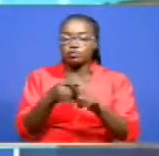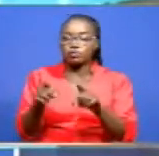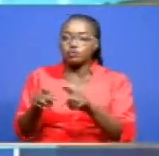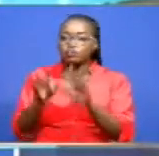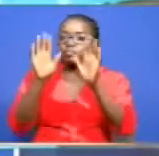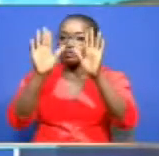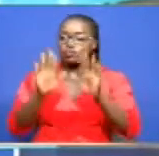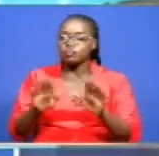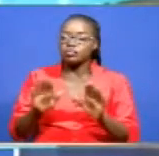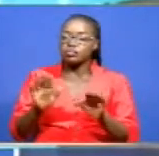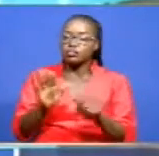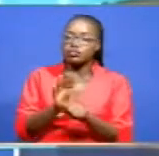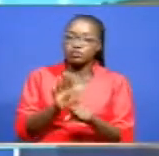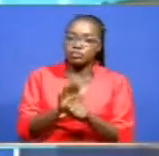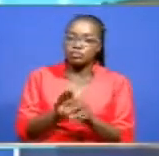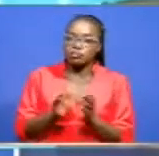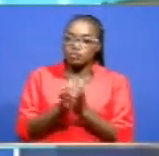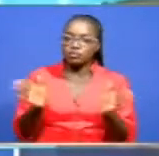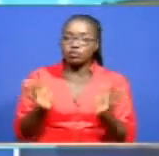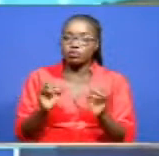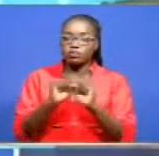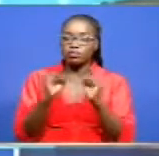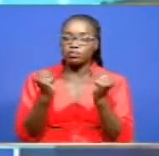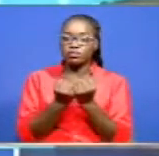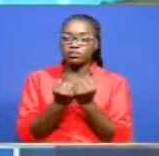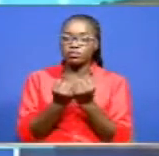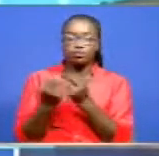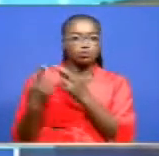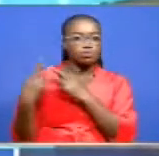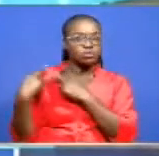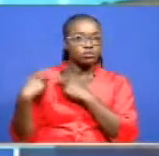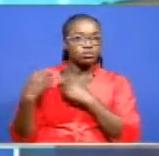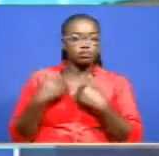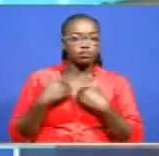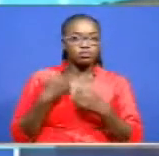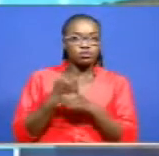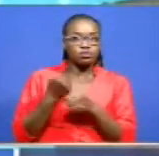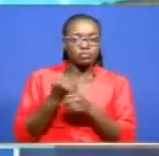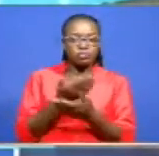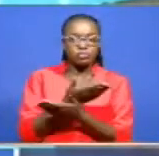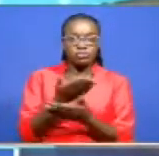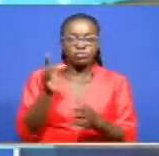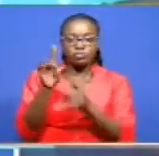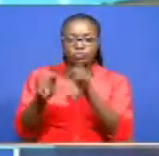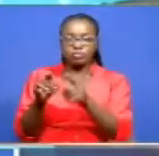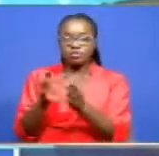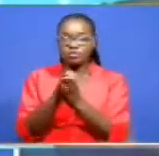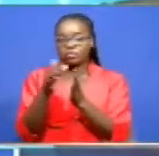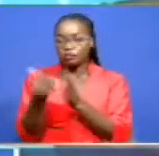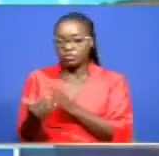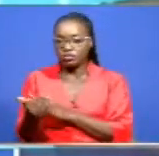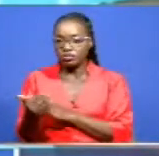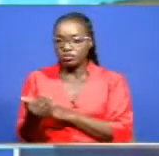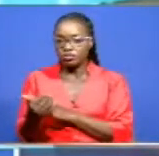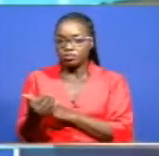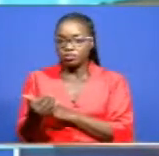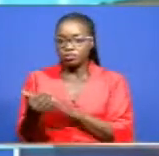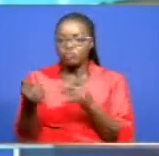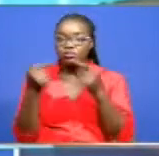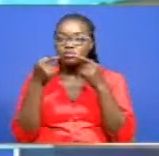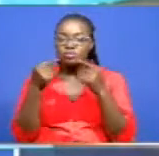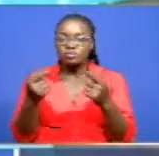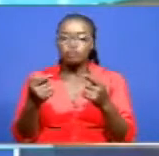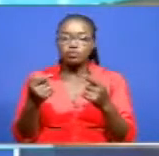paramount importance is that the public health social measures will work for this variant and other variants that have been declared variants